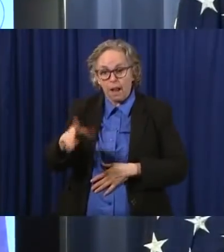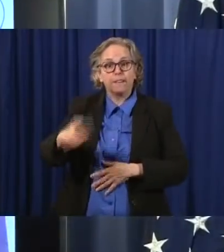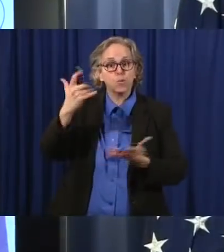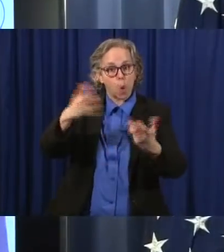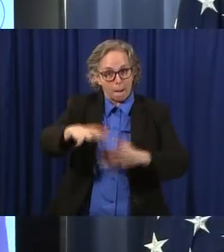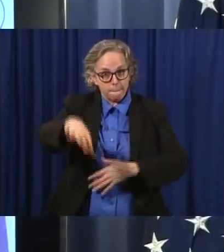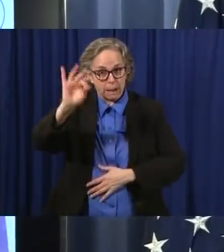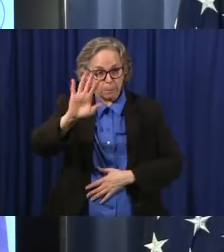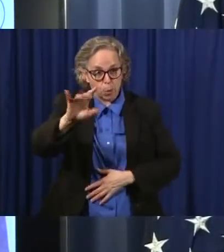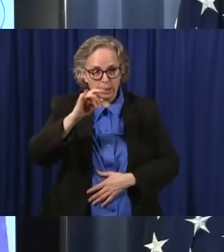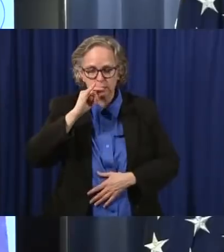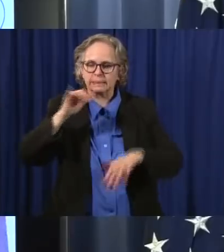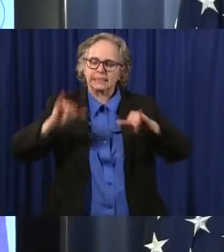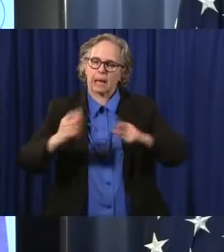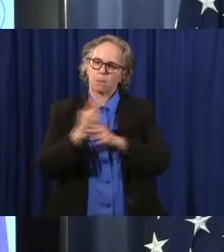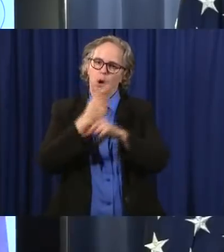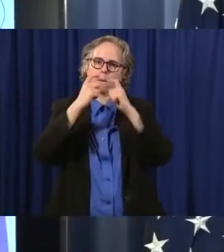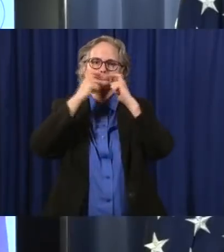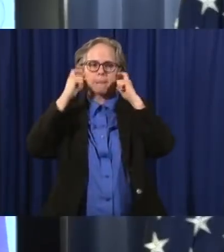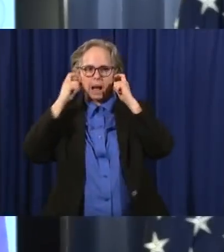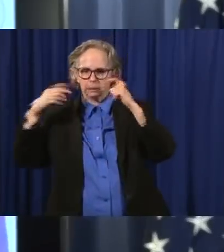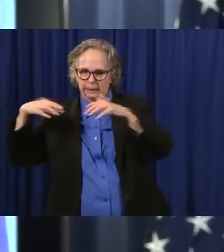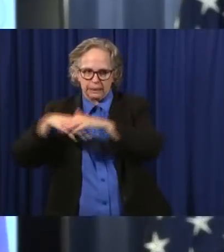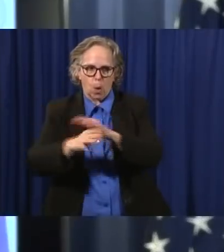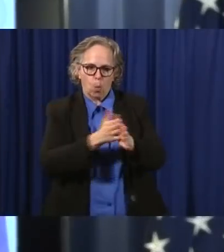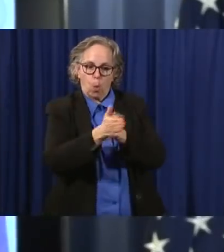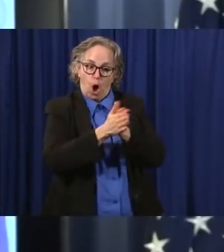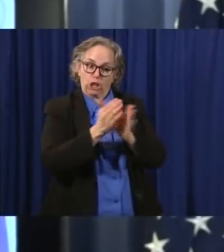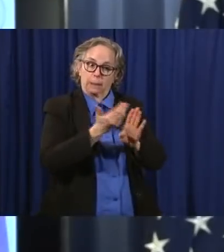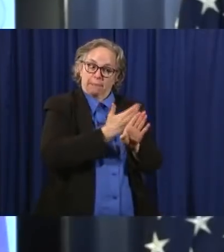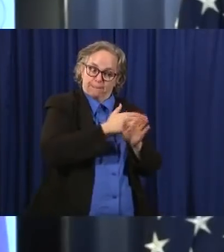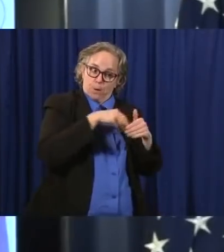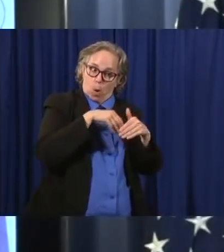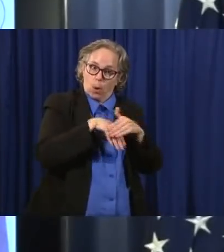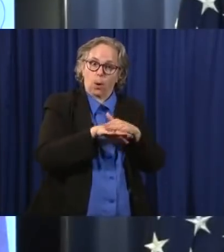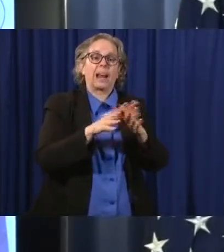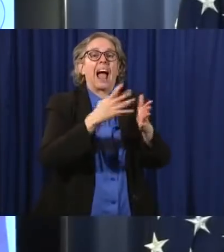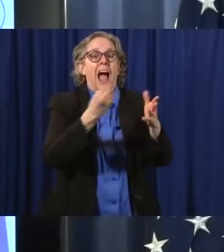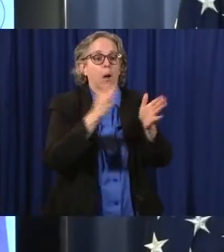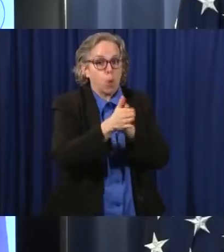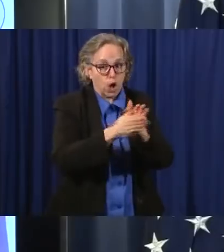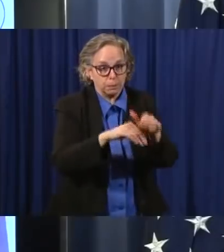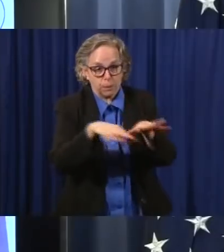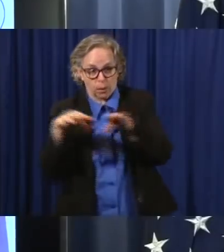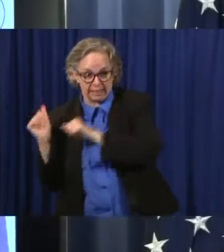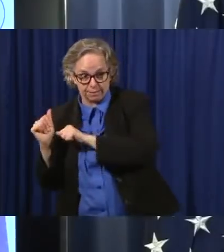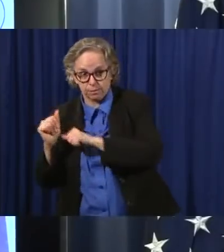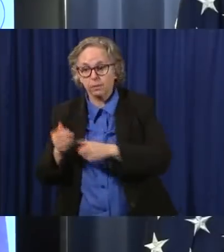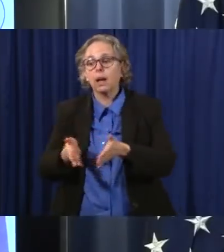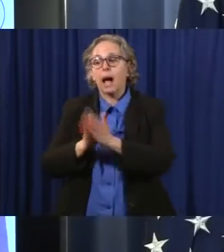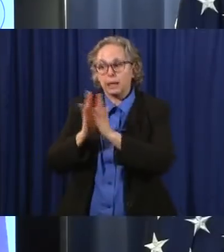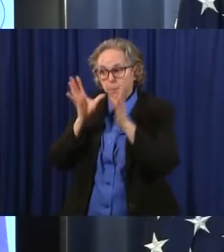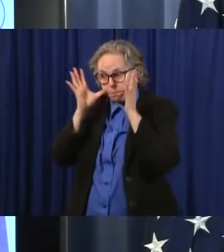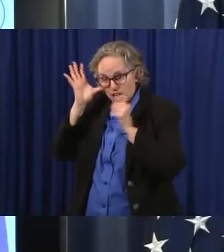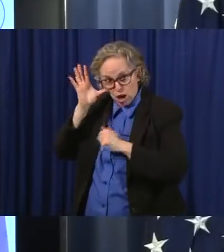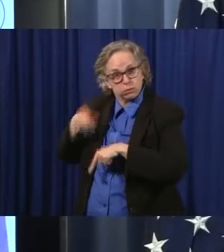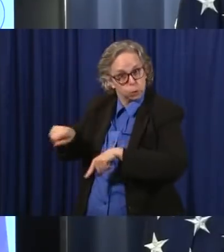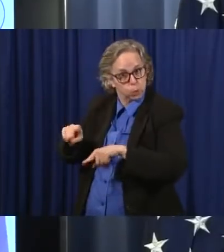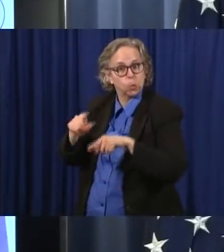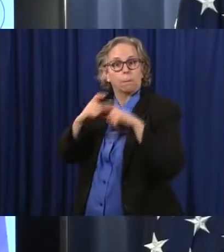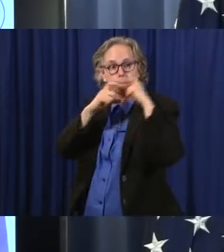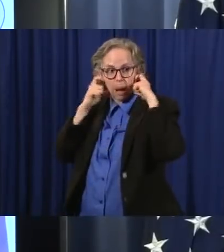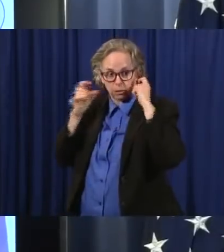a face mask for the pickup as well. And we know that these changes will be unusual and maybe a little uncomfortable for